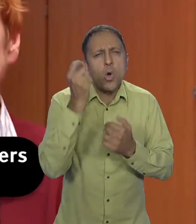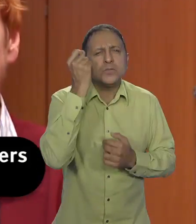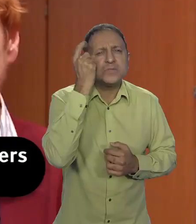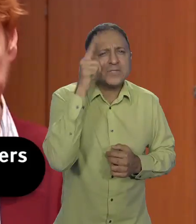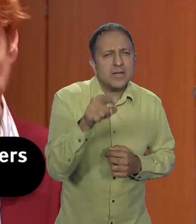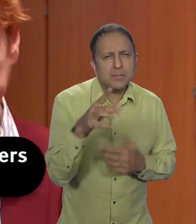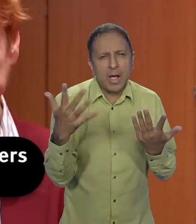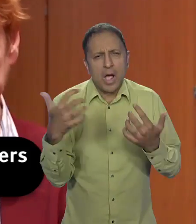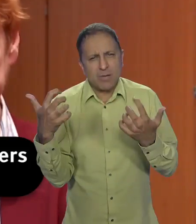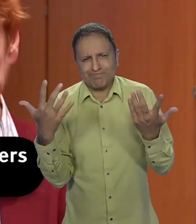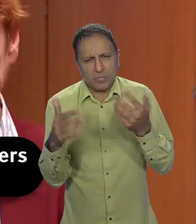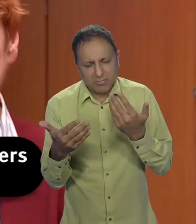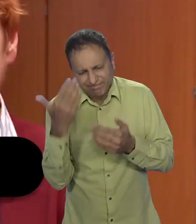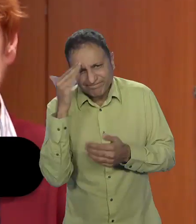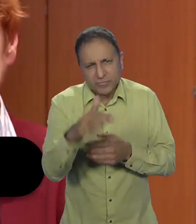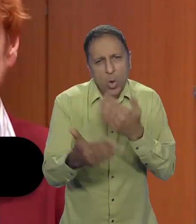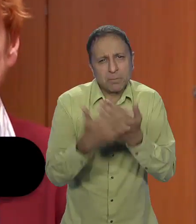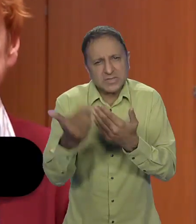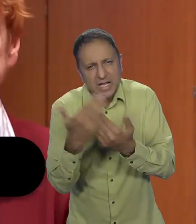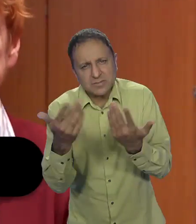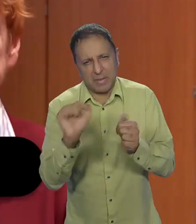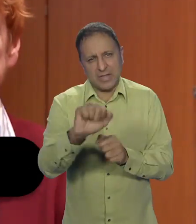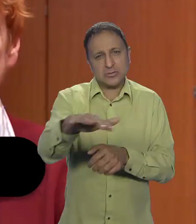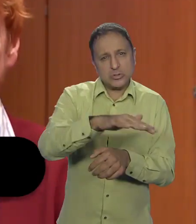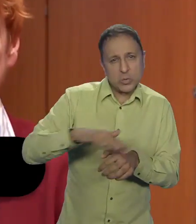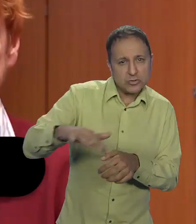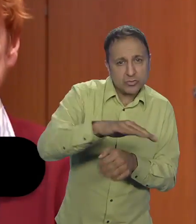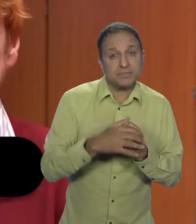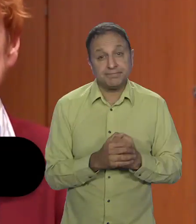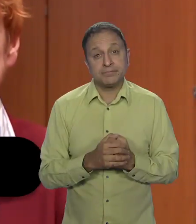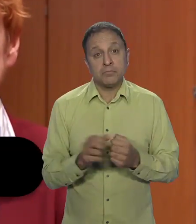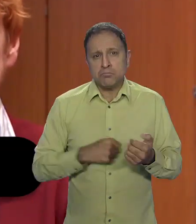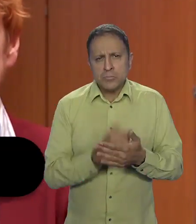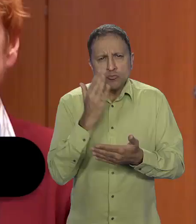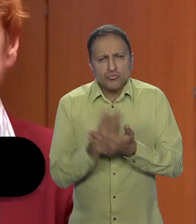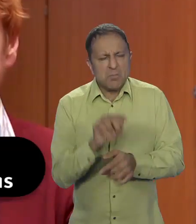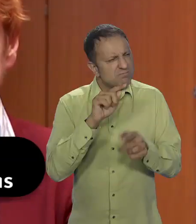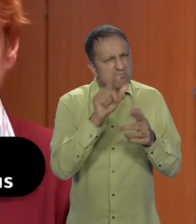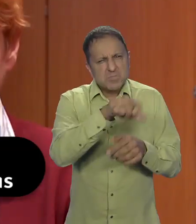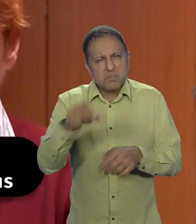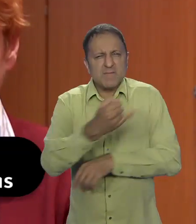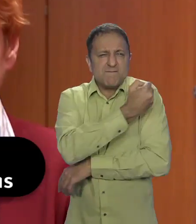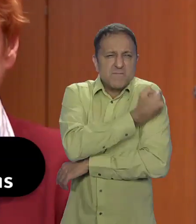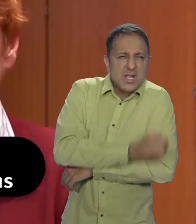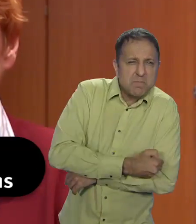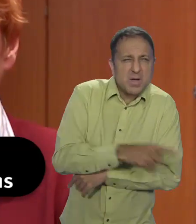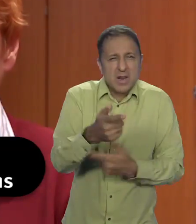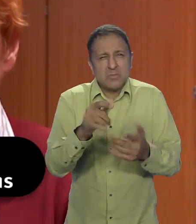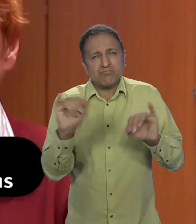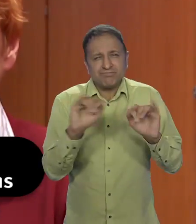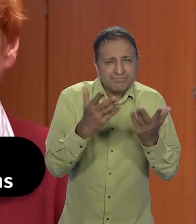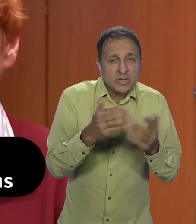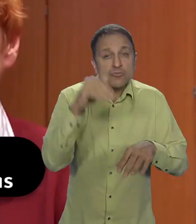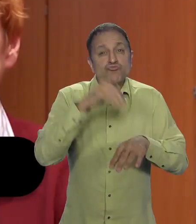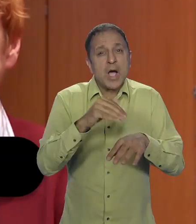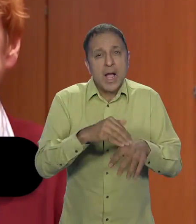be a bit more sympathetic and to keep them up to date about their case. I'll ensure that the most